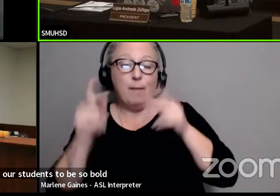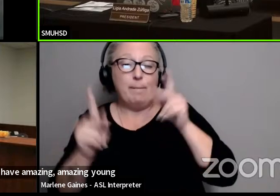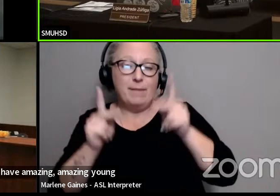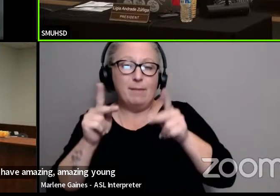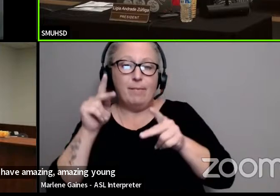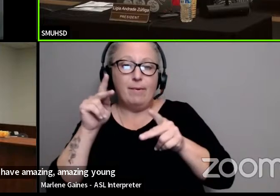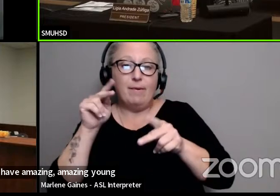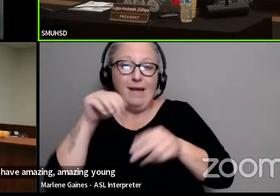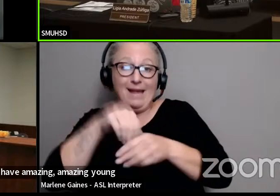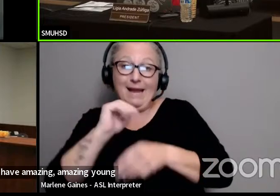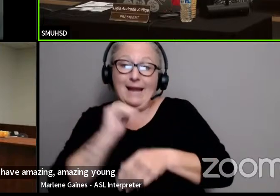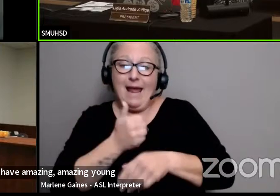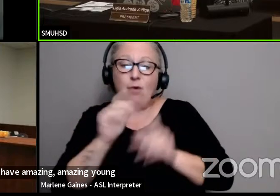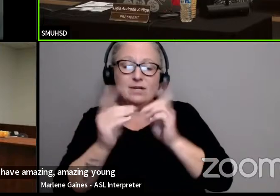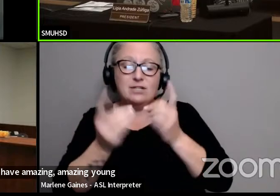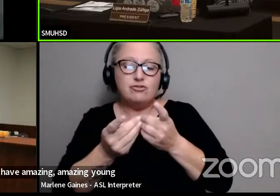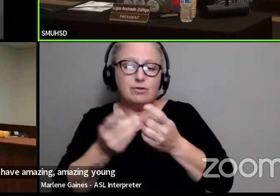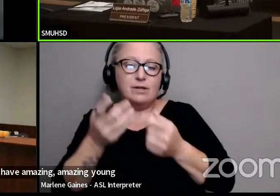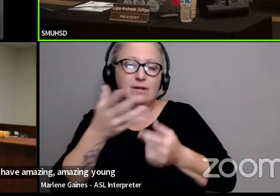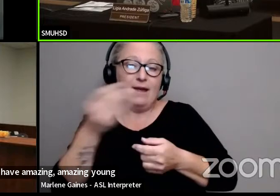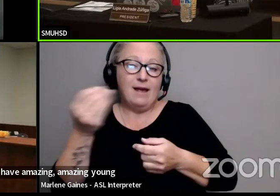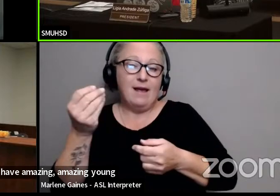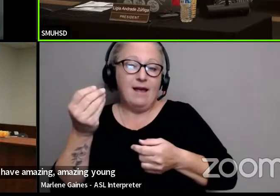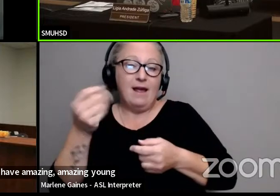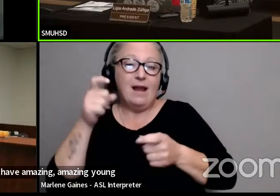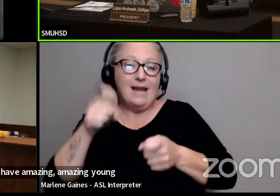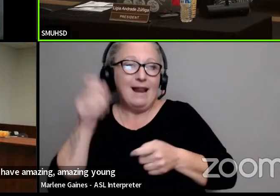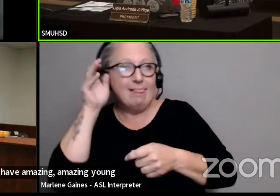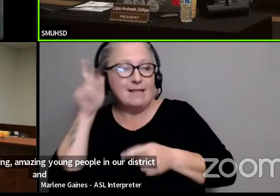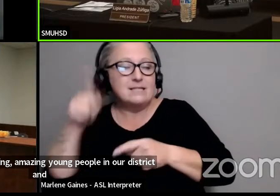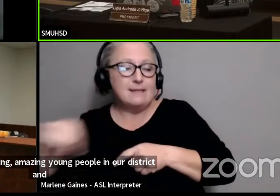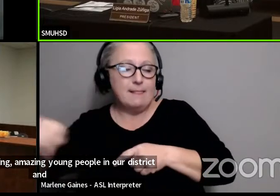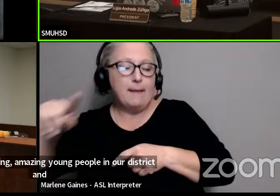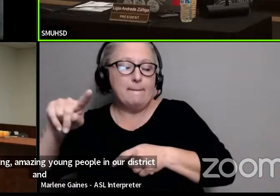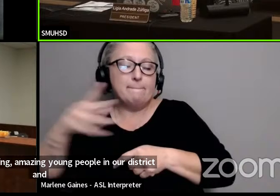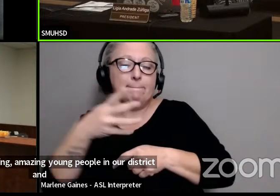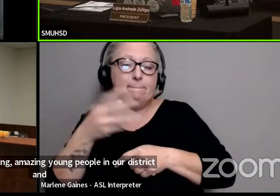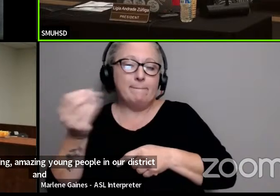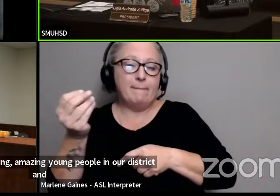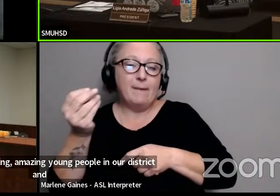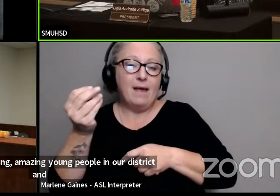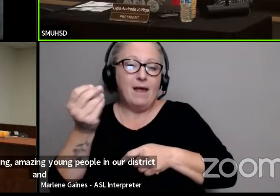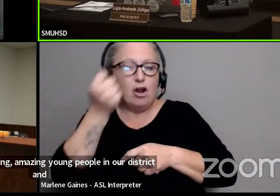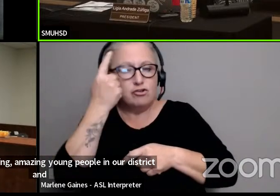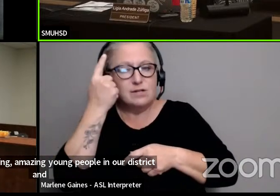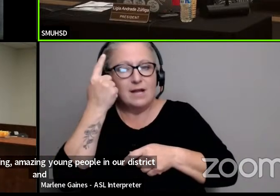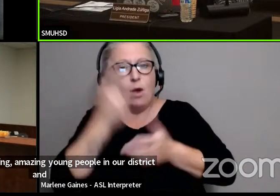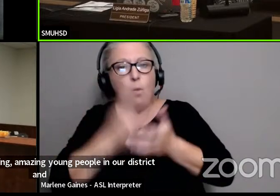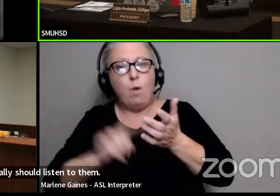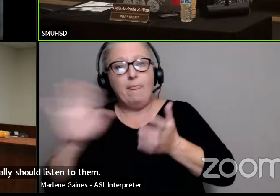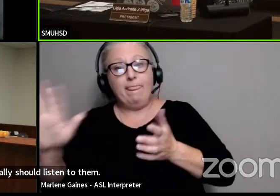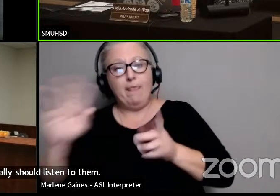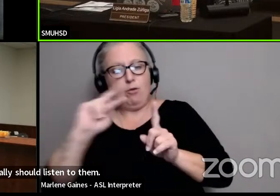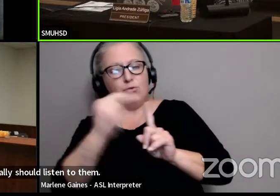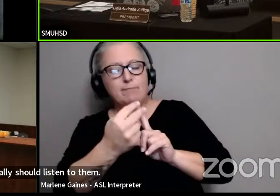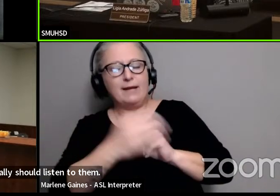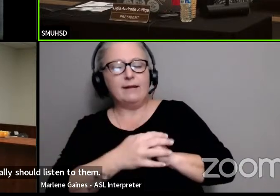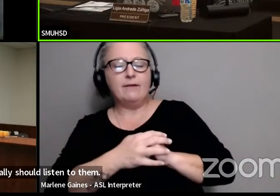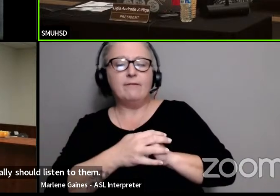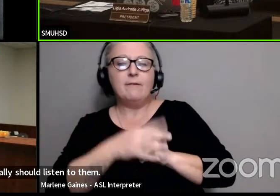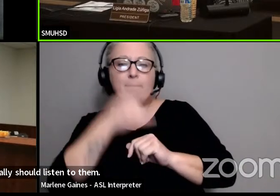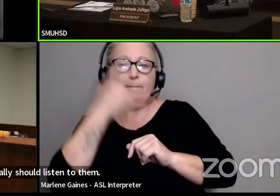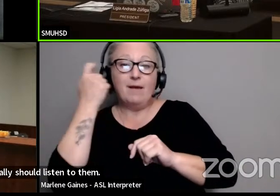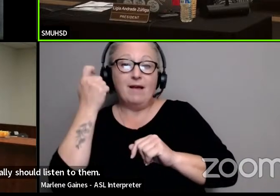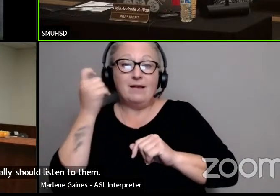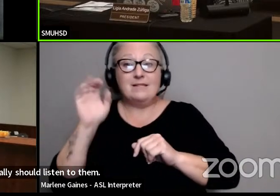our district, and we really should listen to them and understand what their perspectives are,